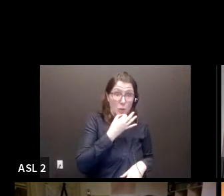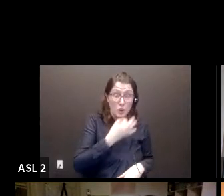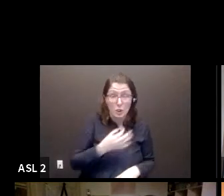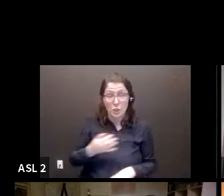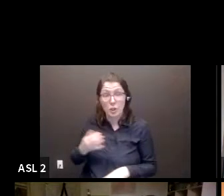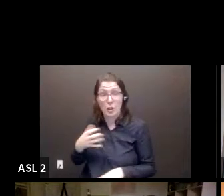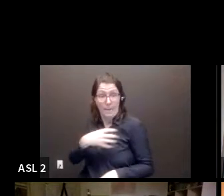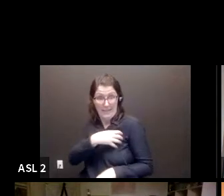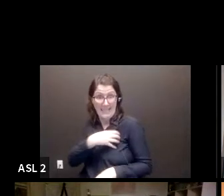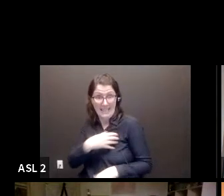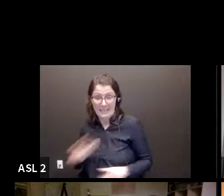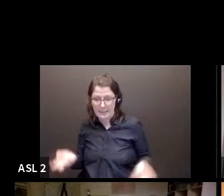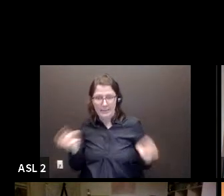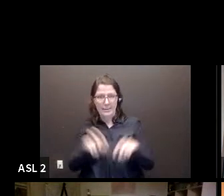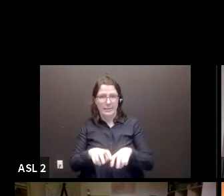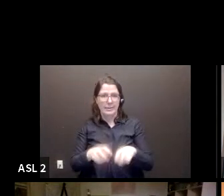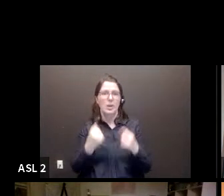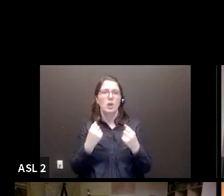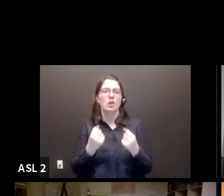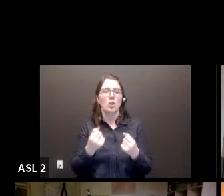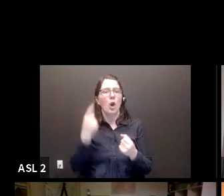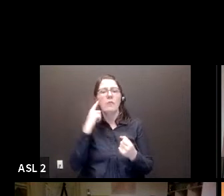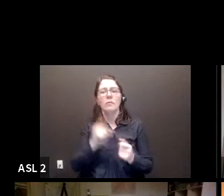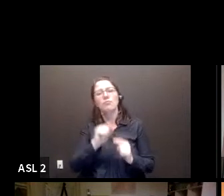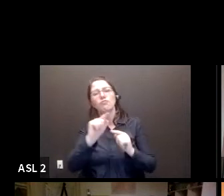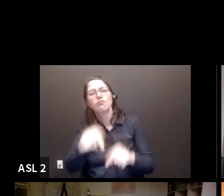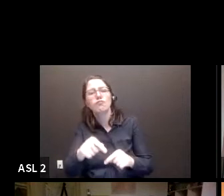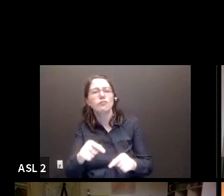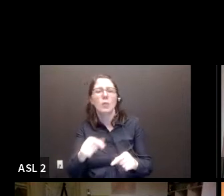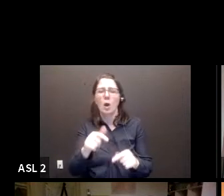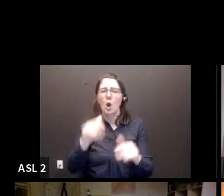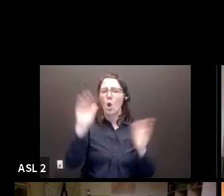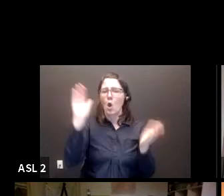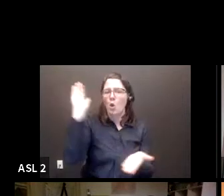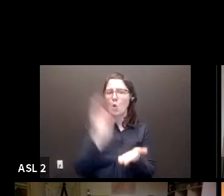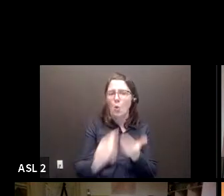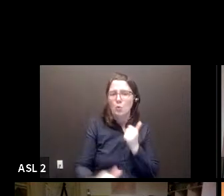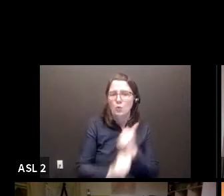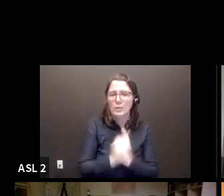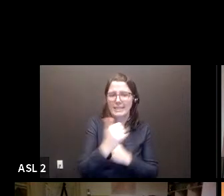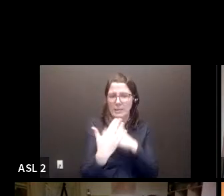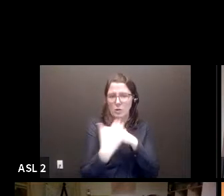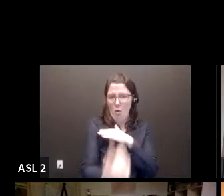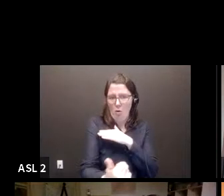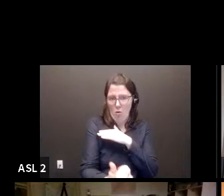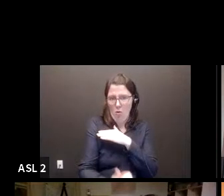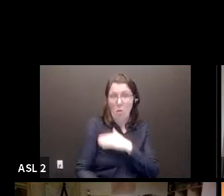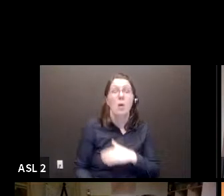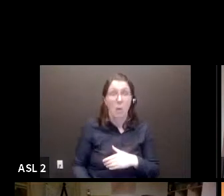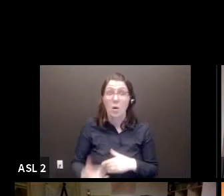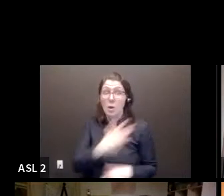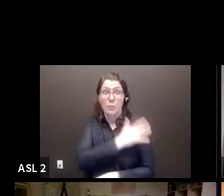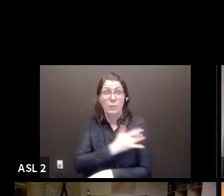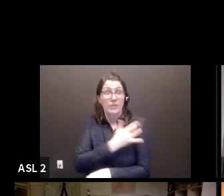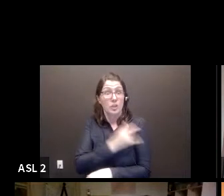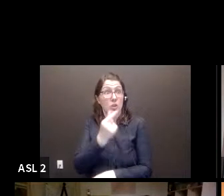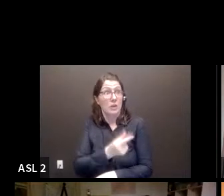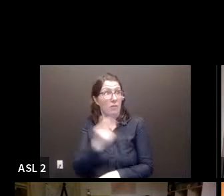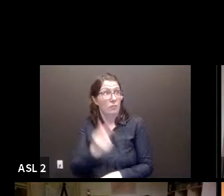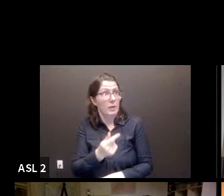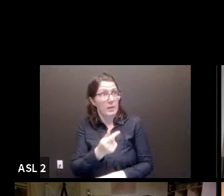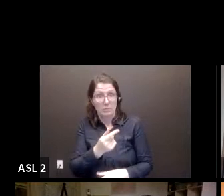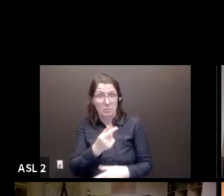level calls that's been in place for a number of years some of the funds that we sought from the provincial government were to expand that so it could be a 24 7